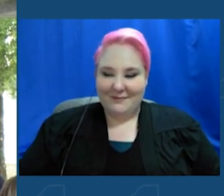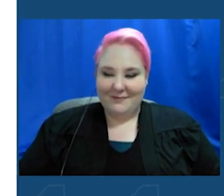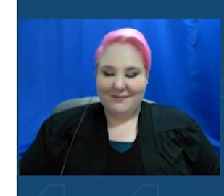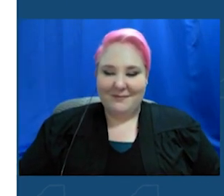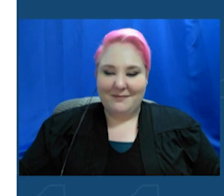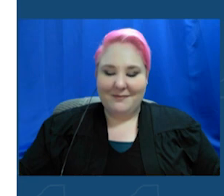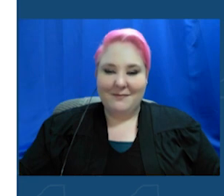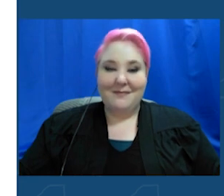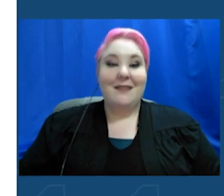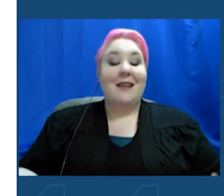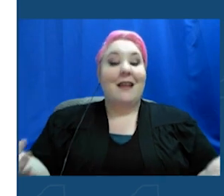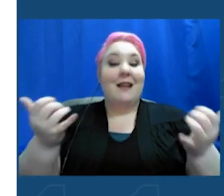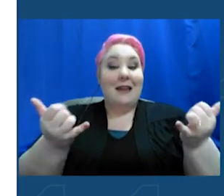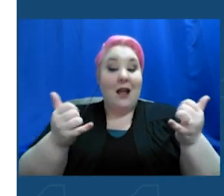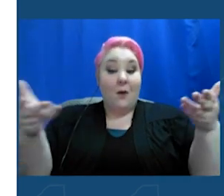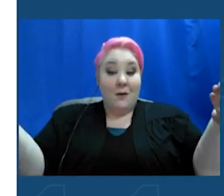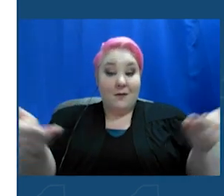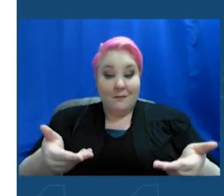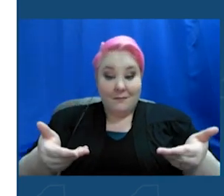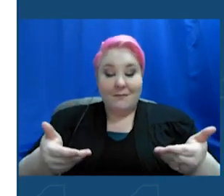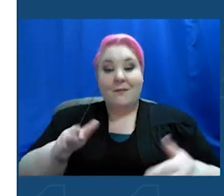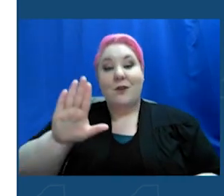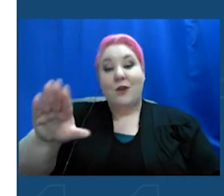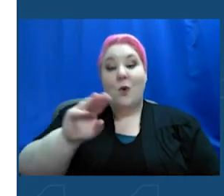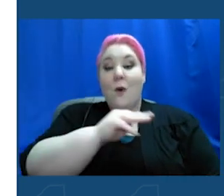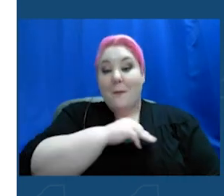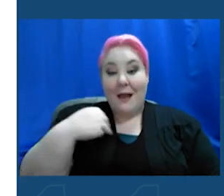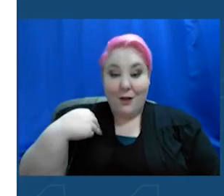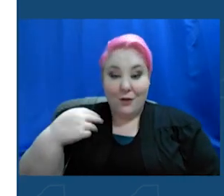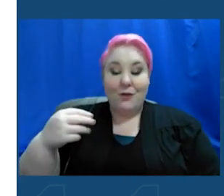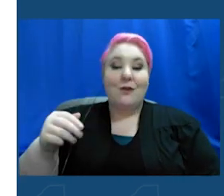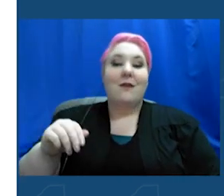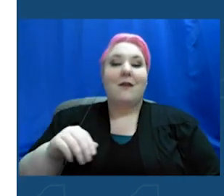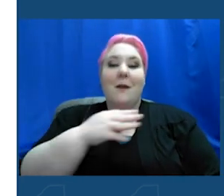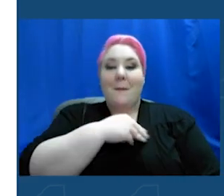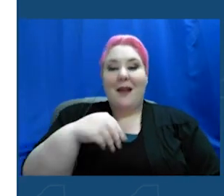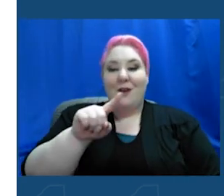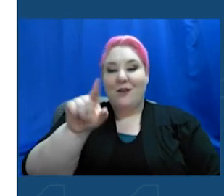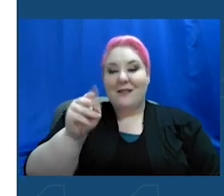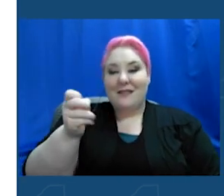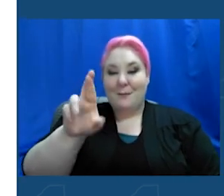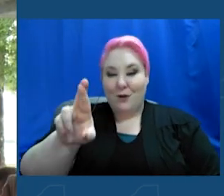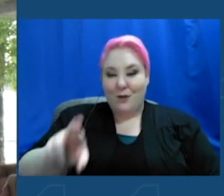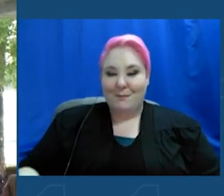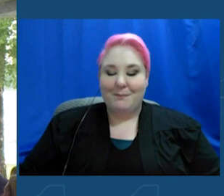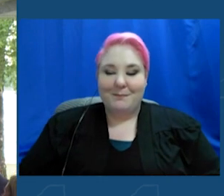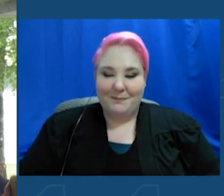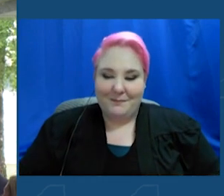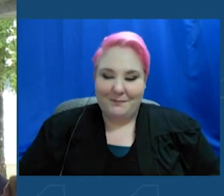And now it's my honor to introduce your mayor, Mayor Zimmer.